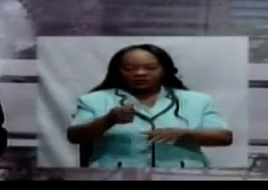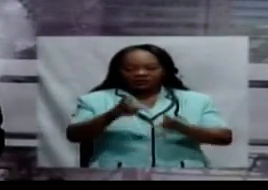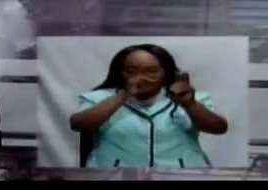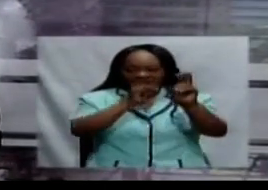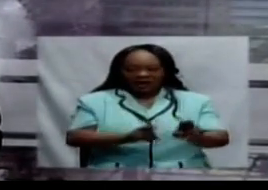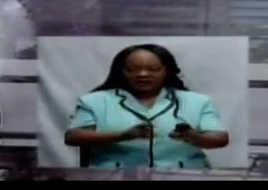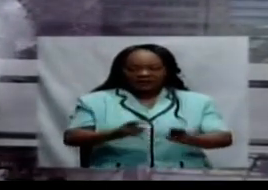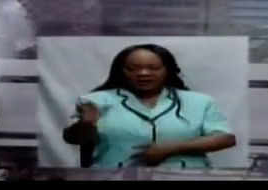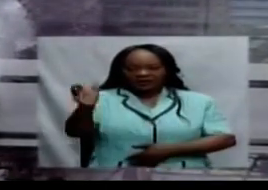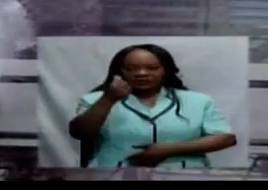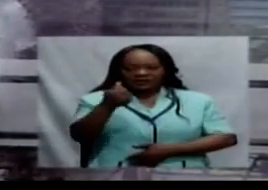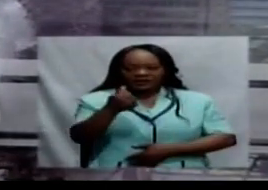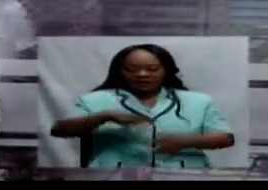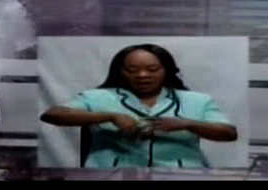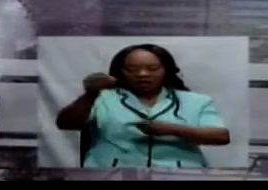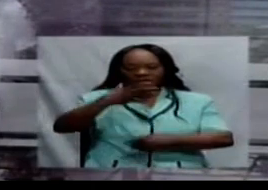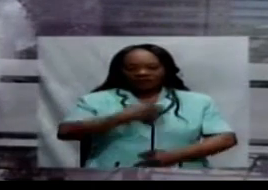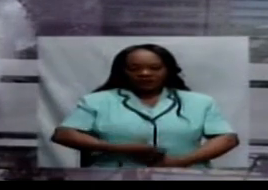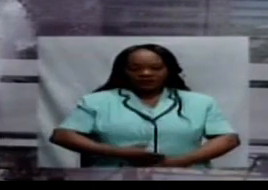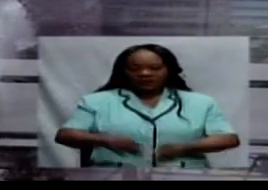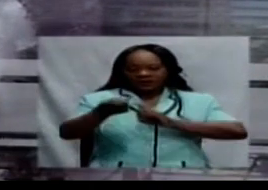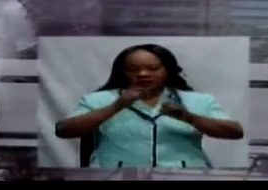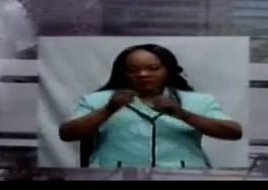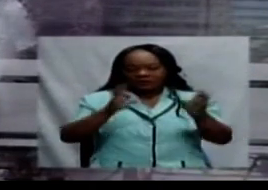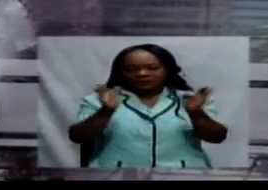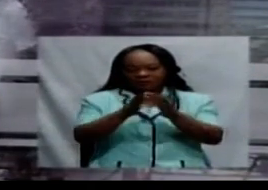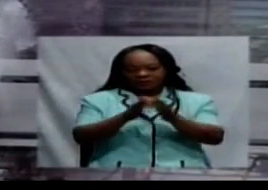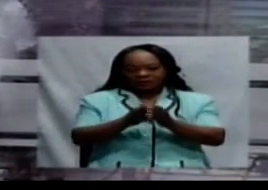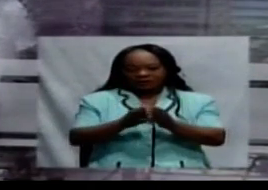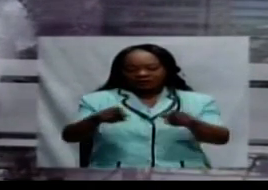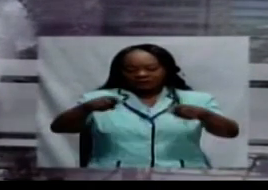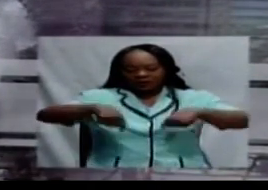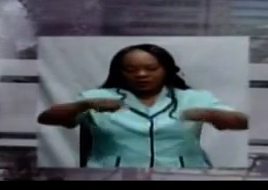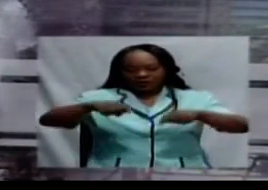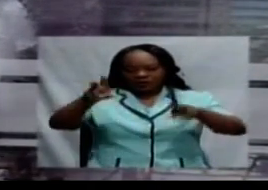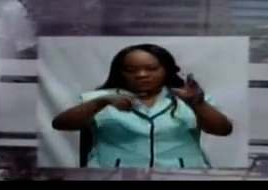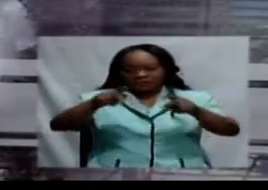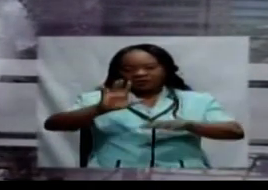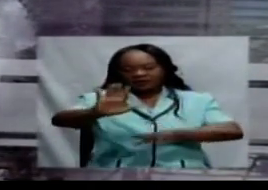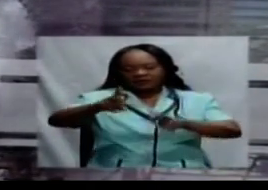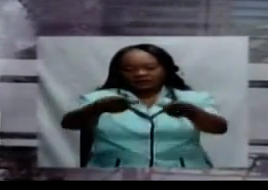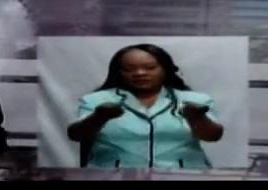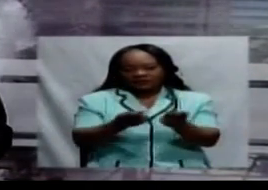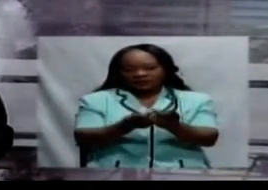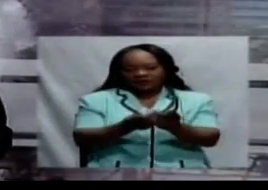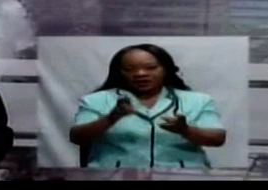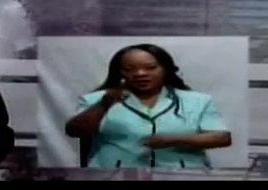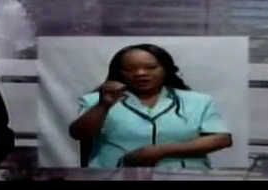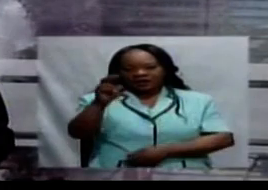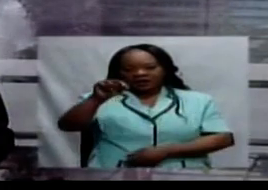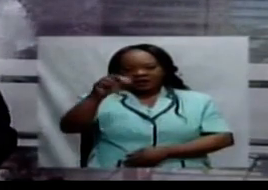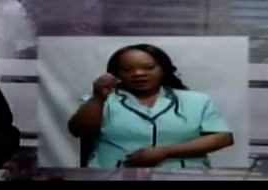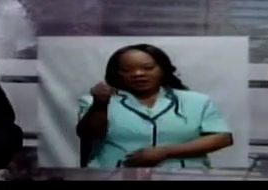solution to getting them out of poverty. He was speaking during meetings he held with the local people in his constituency. Eleni Hambuva